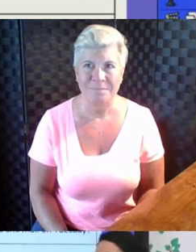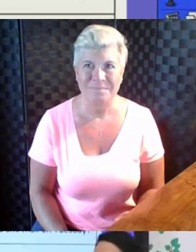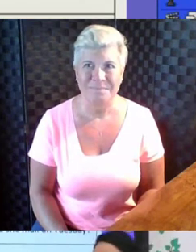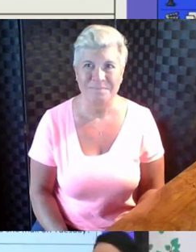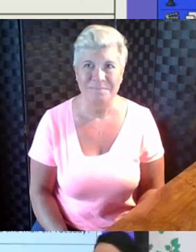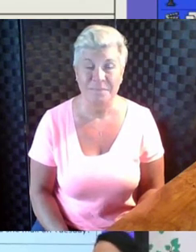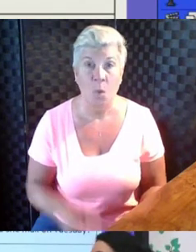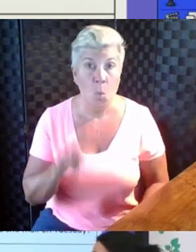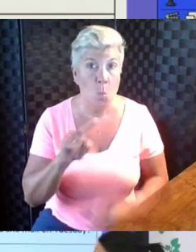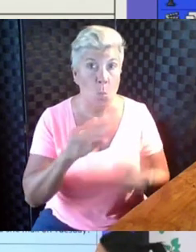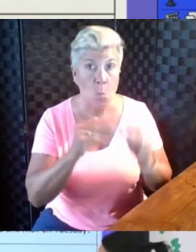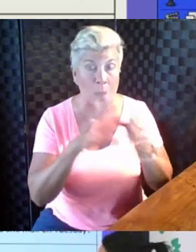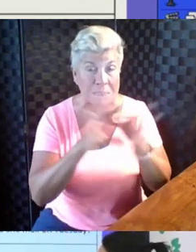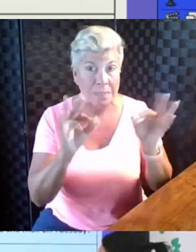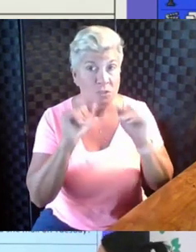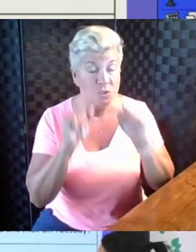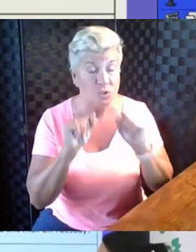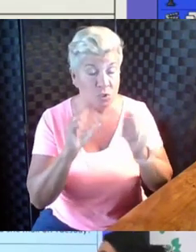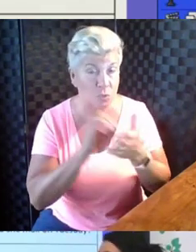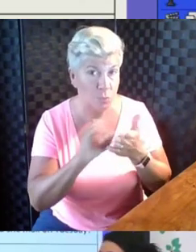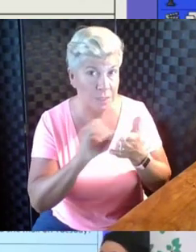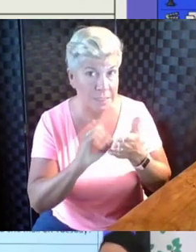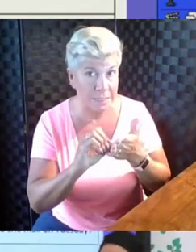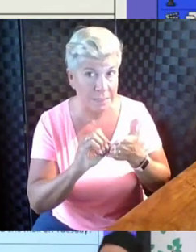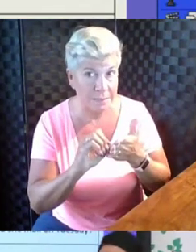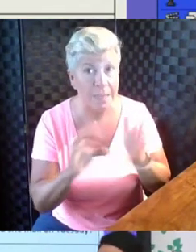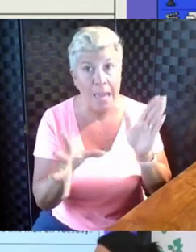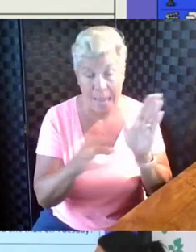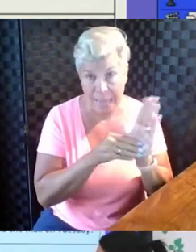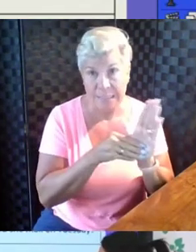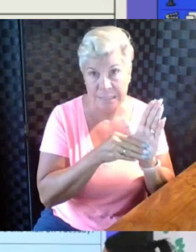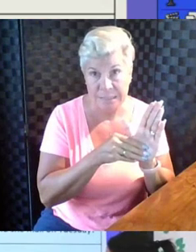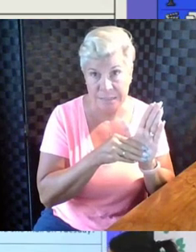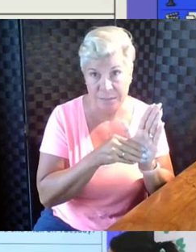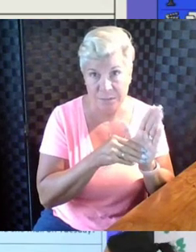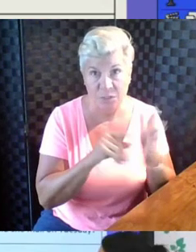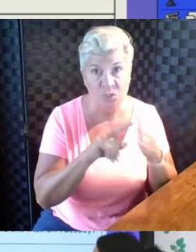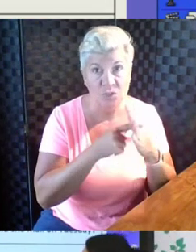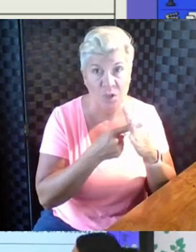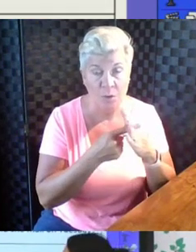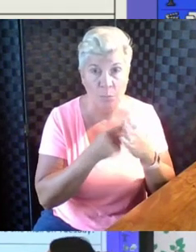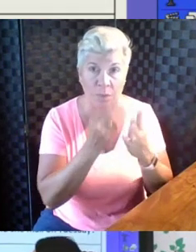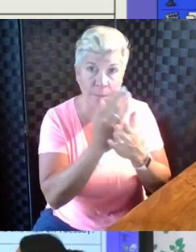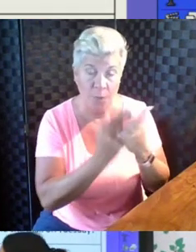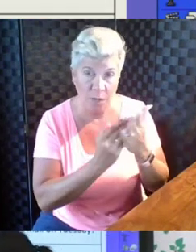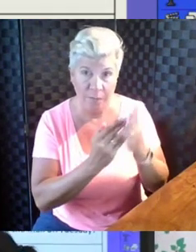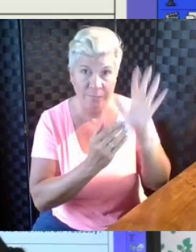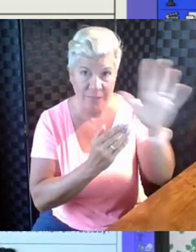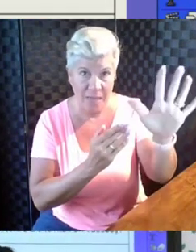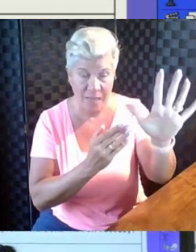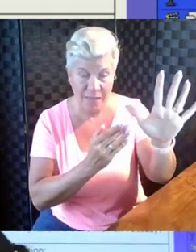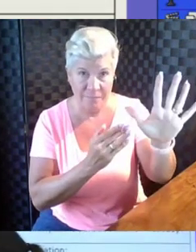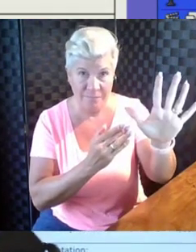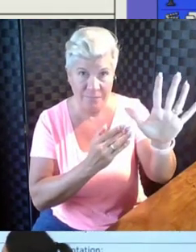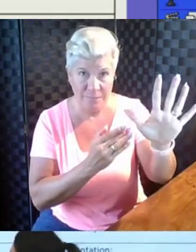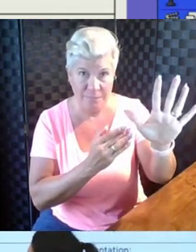Okay, well, one equation you could have written is by adding. So we're going to start with the part 5.